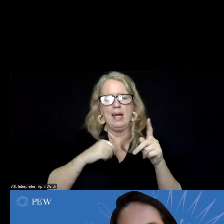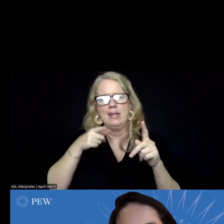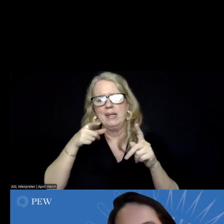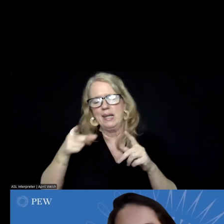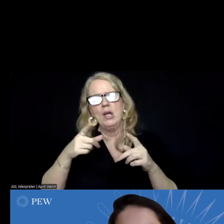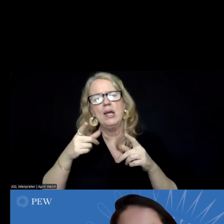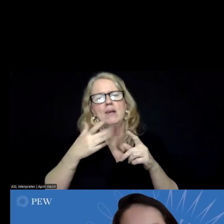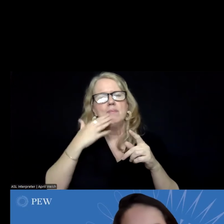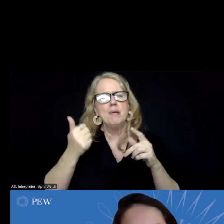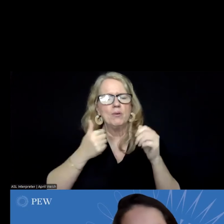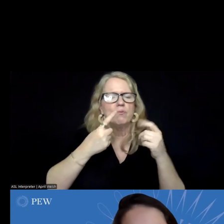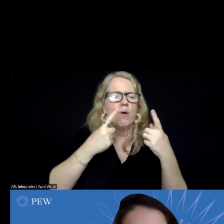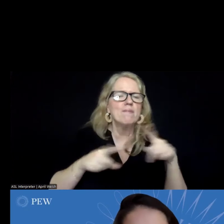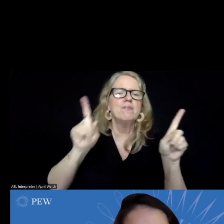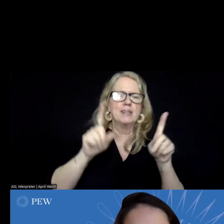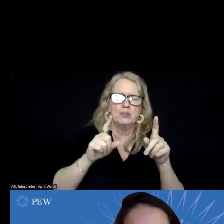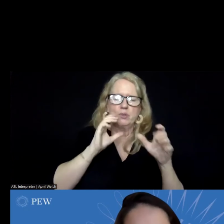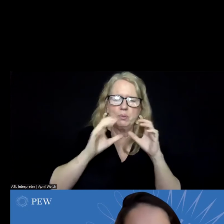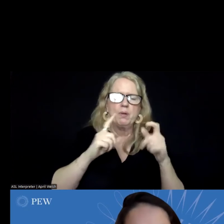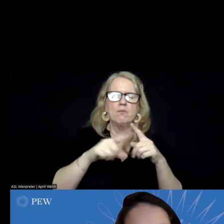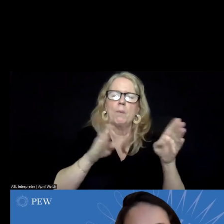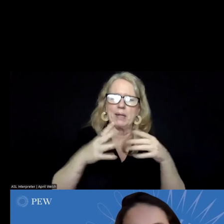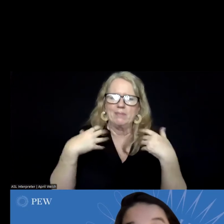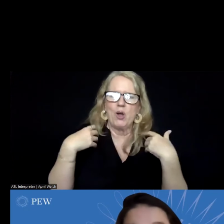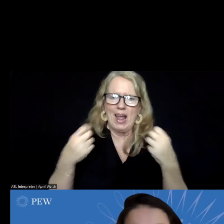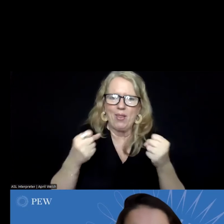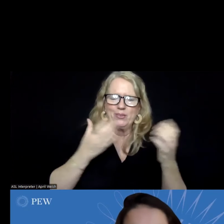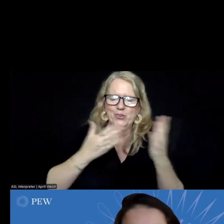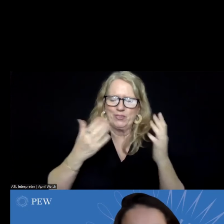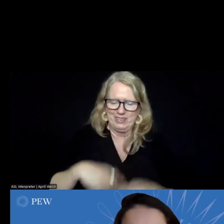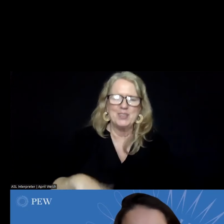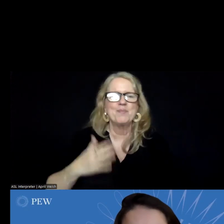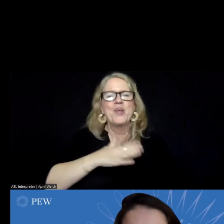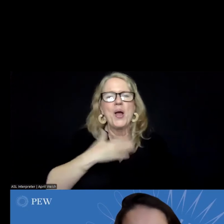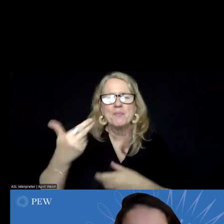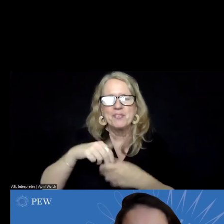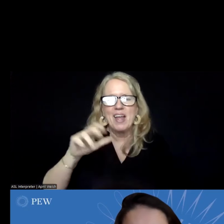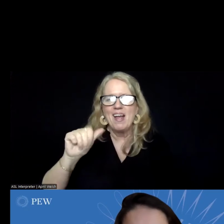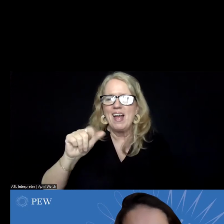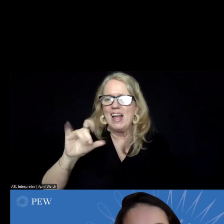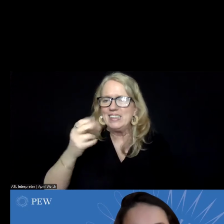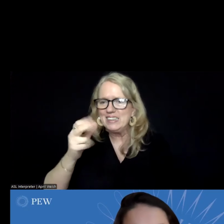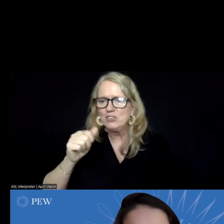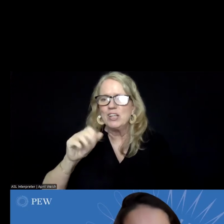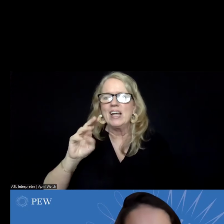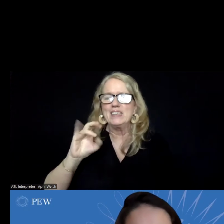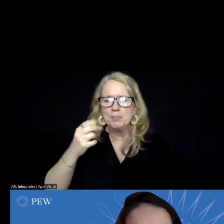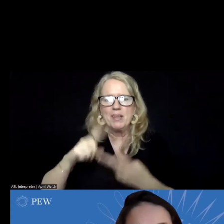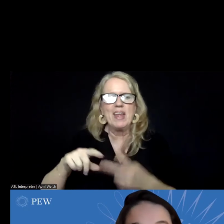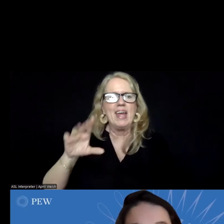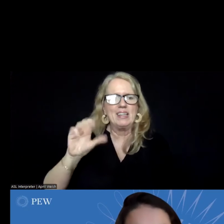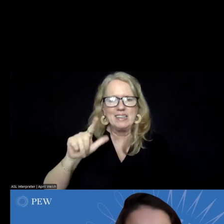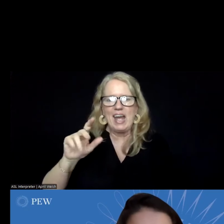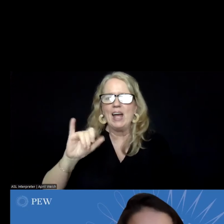effective community-based behavioral health services. I'm so grateful to be joined by Alicia Smith and Cal Jenkins from PEGS, who have